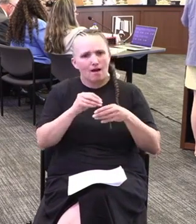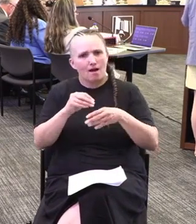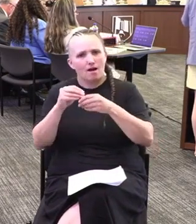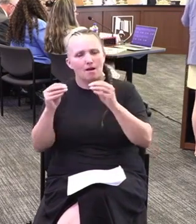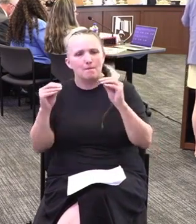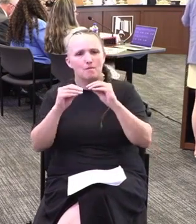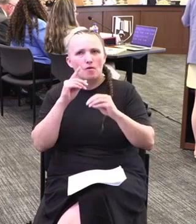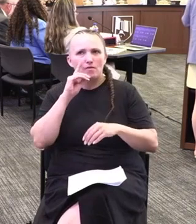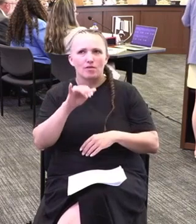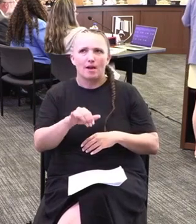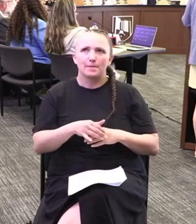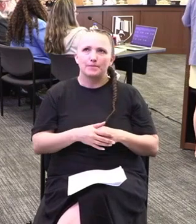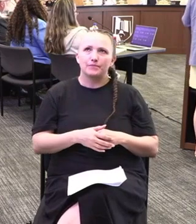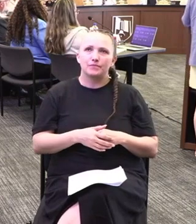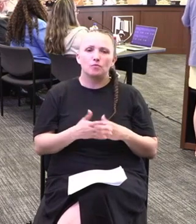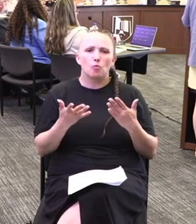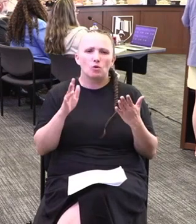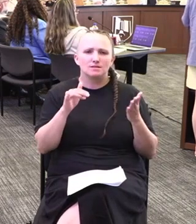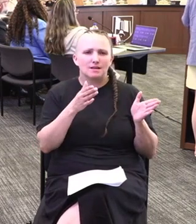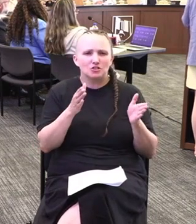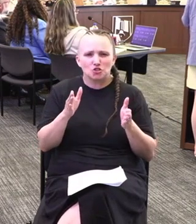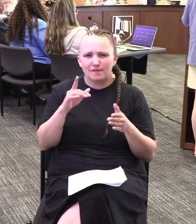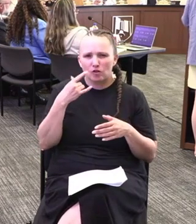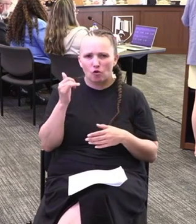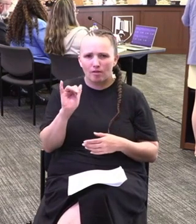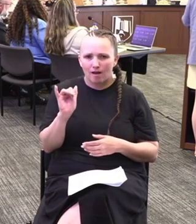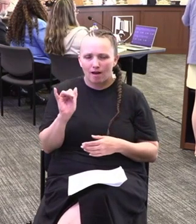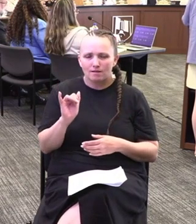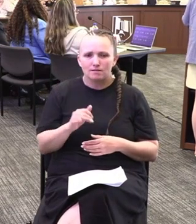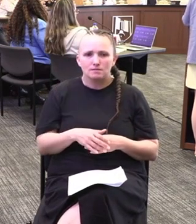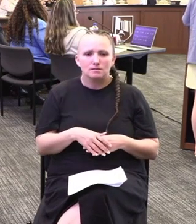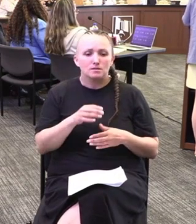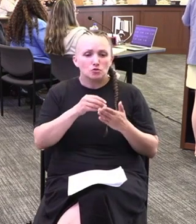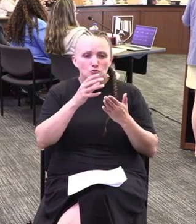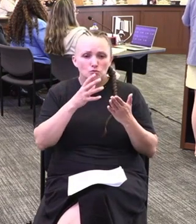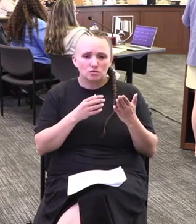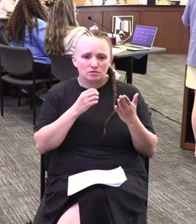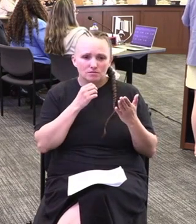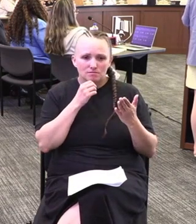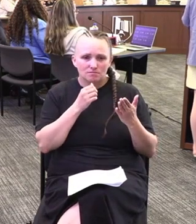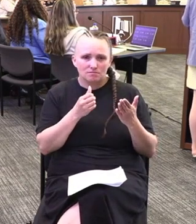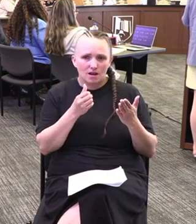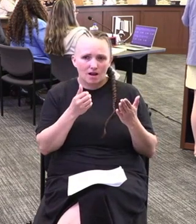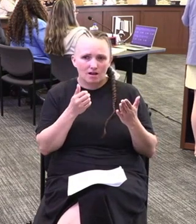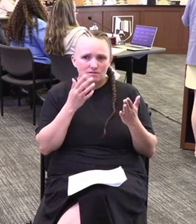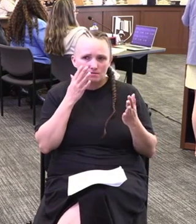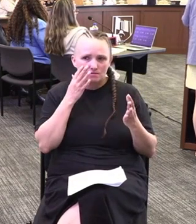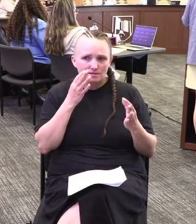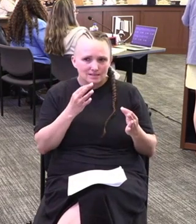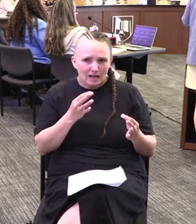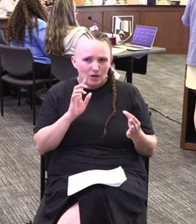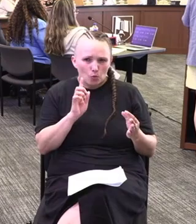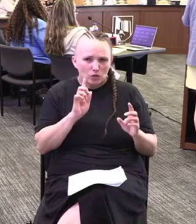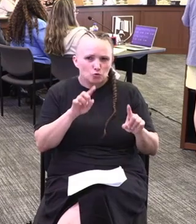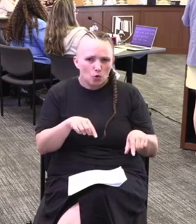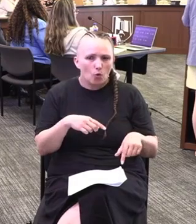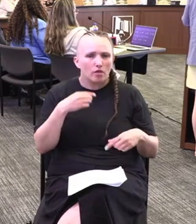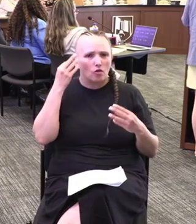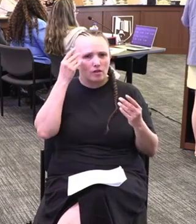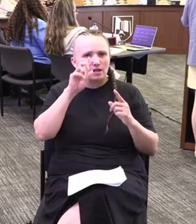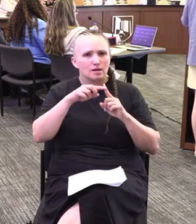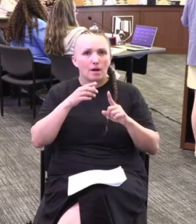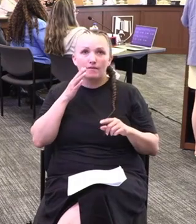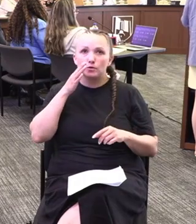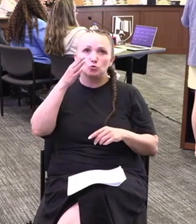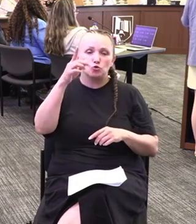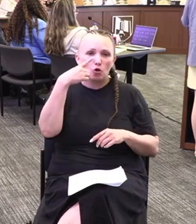This is a little bit about what that shift looks like, because students aren't just deciding where to go, they're deciding what their future really looks like. And